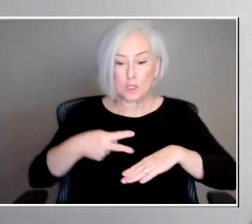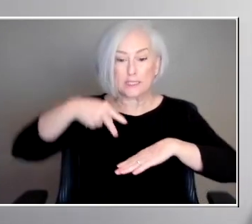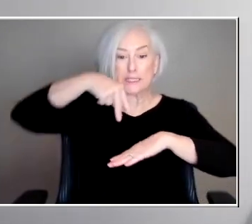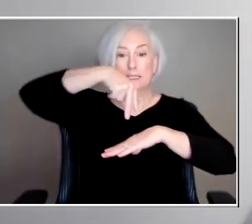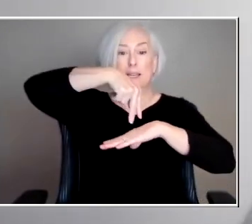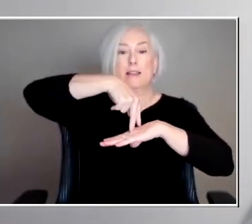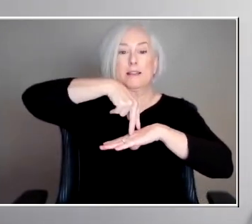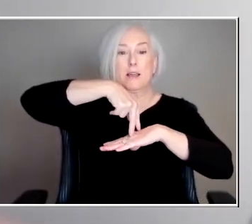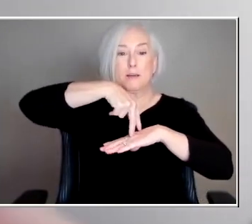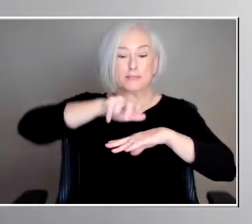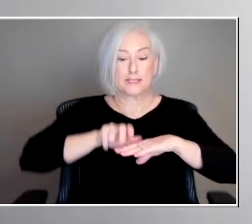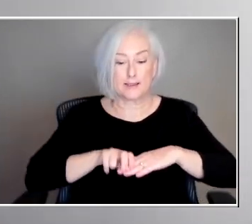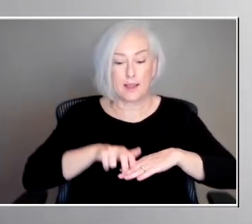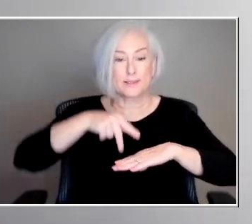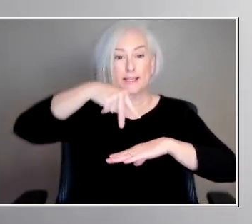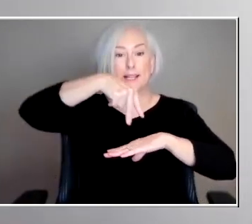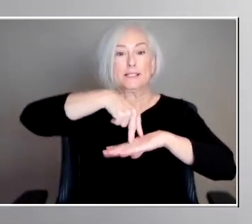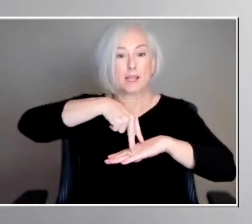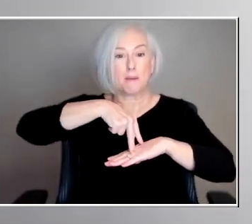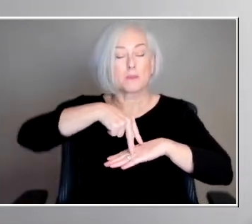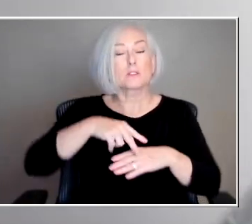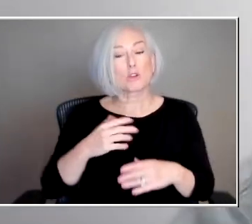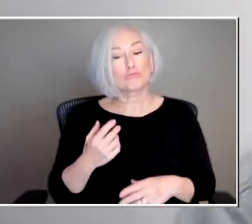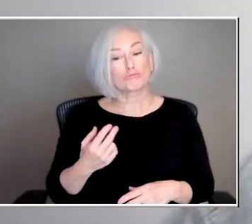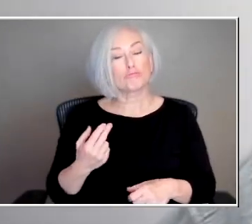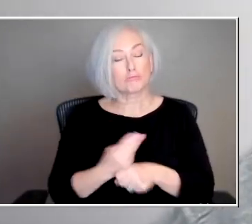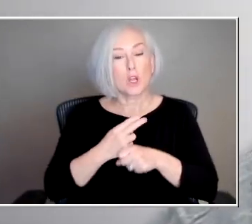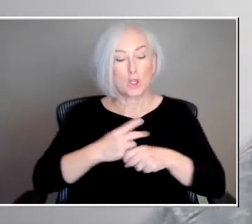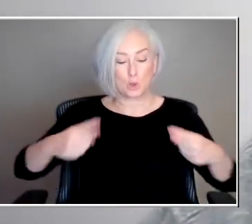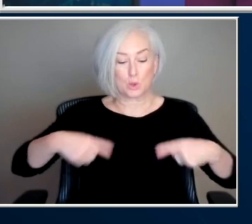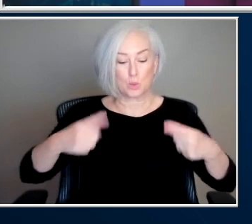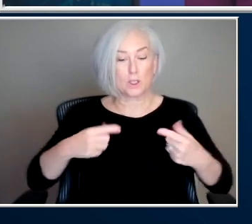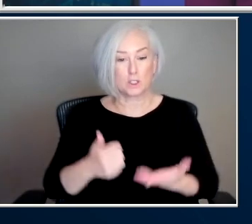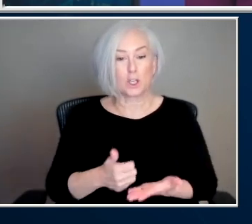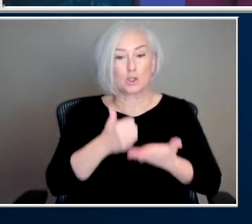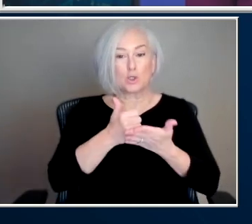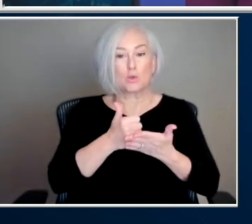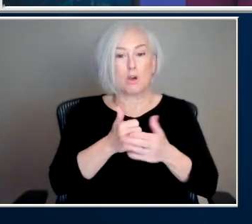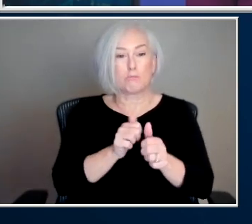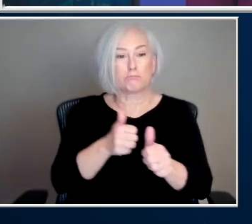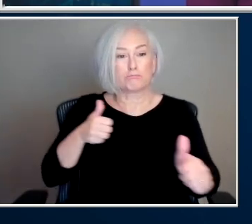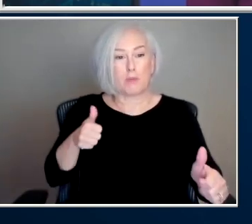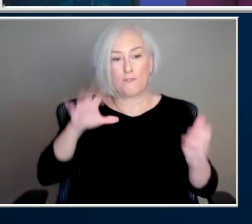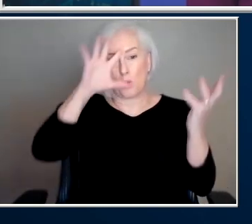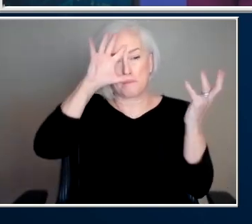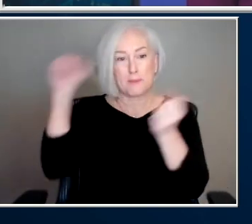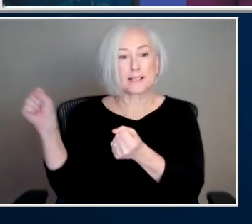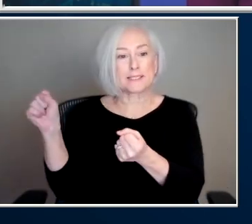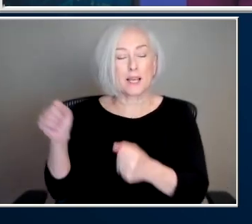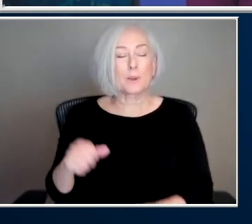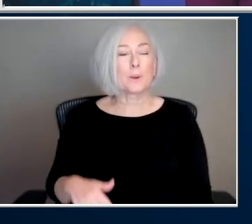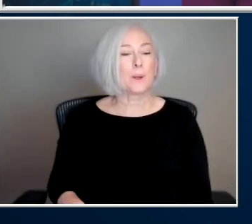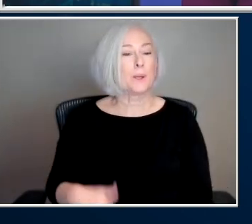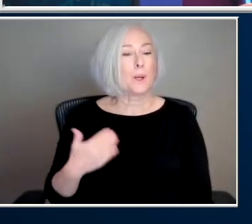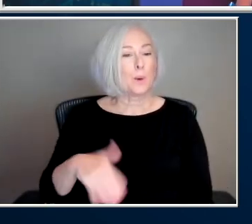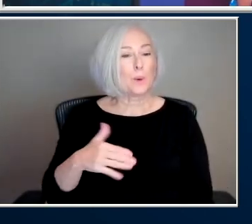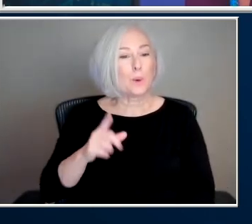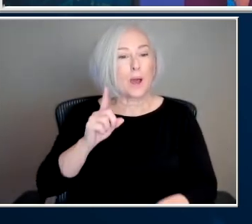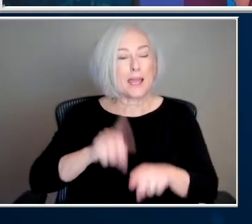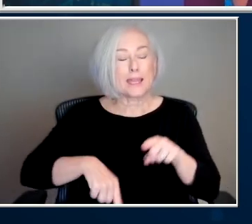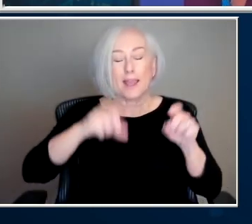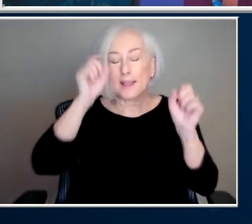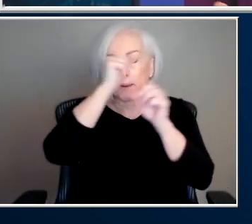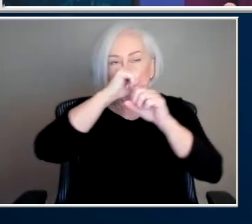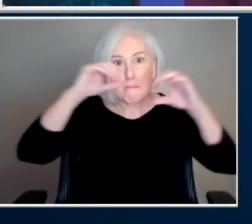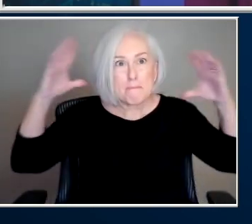so I was using the wheelchair to prevent me from passing out so I could get through the day. I can't imagine what it was like having